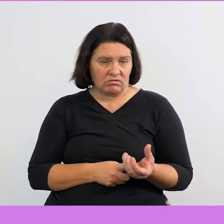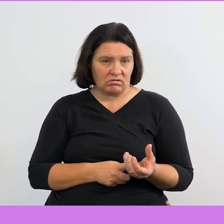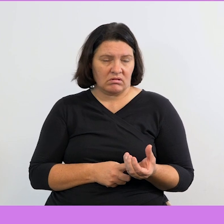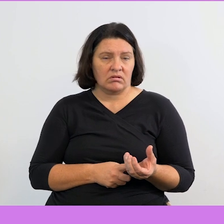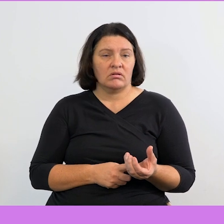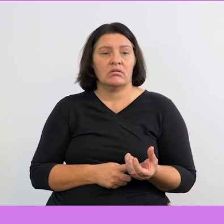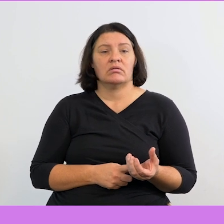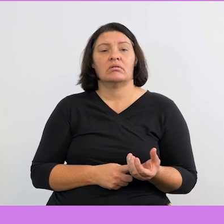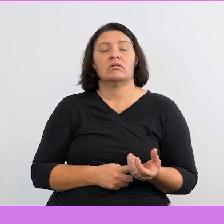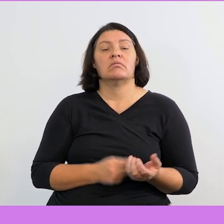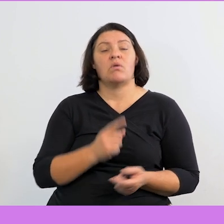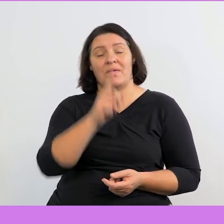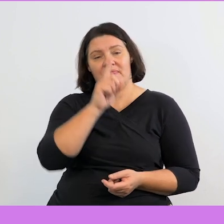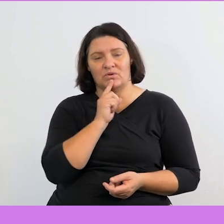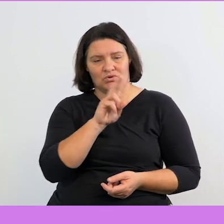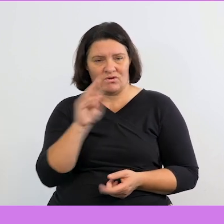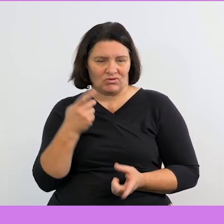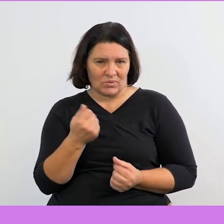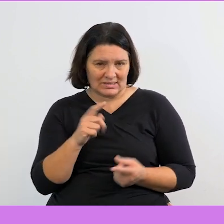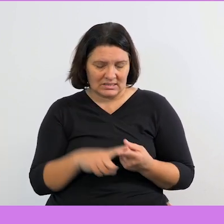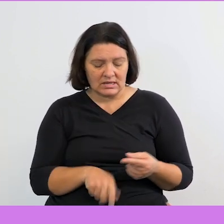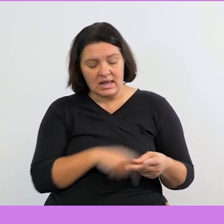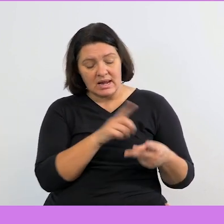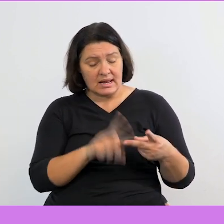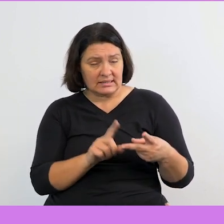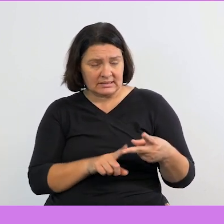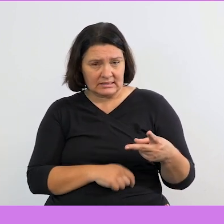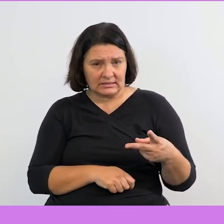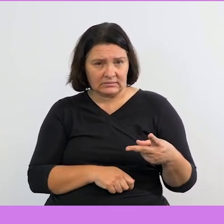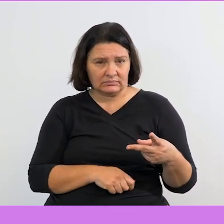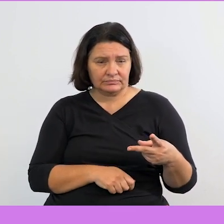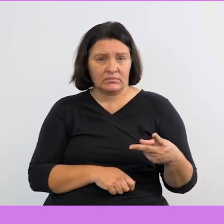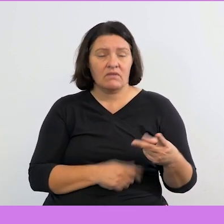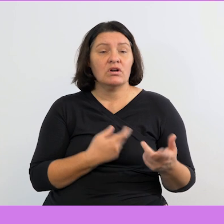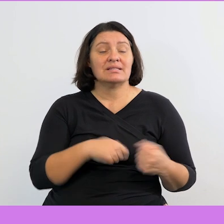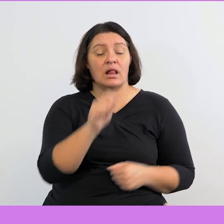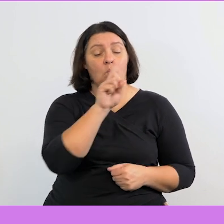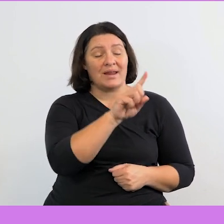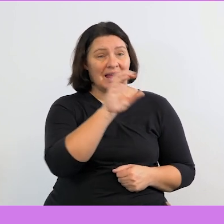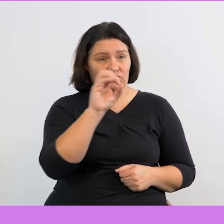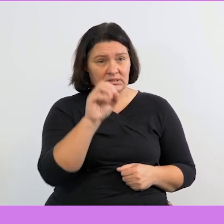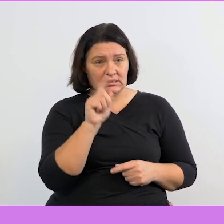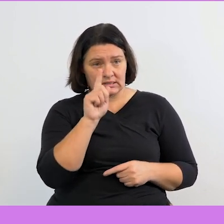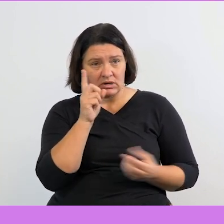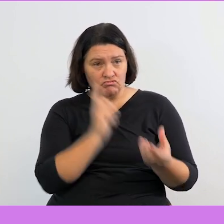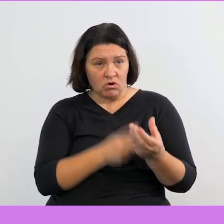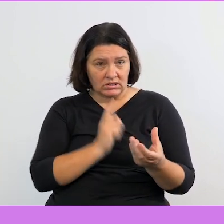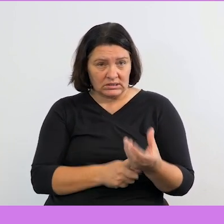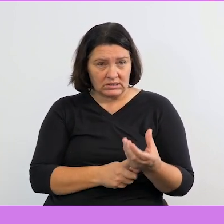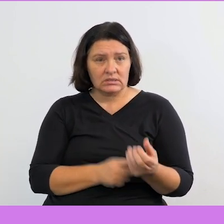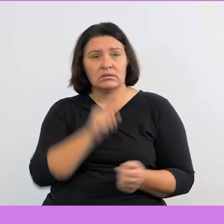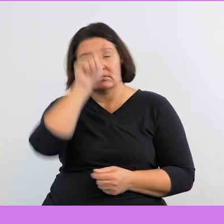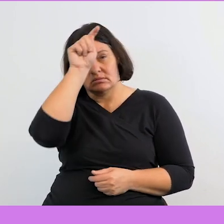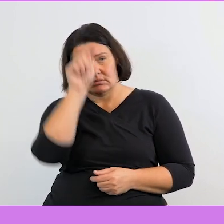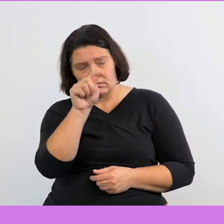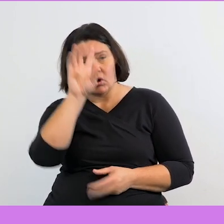rolls, total cost 1,200. The next ordered number pair, if we sell 100 Boere Vors rolls,